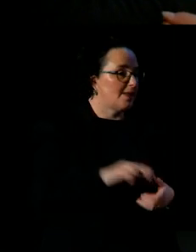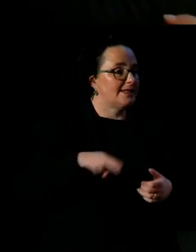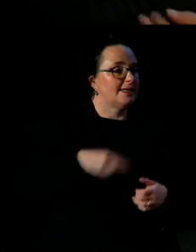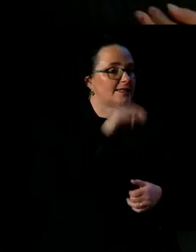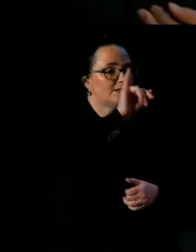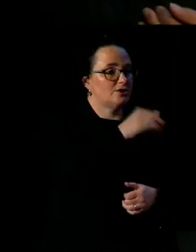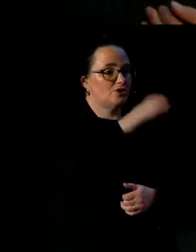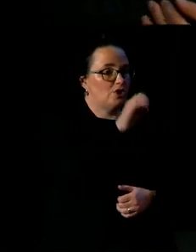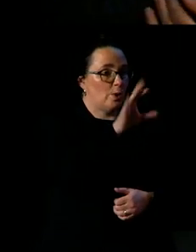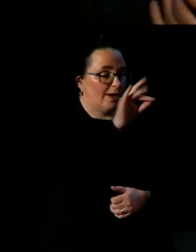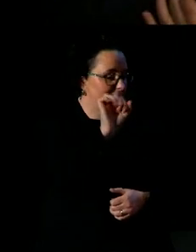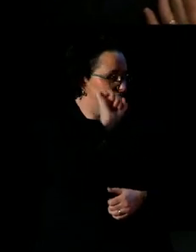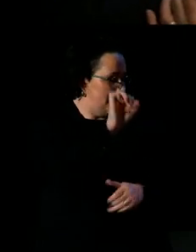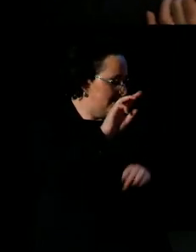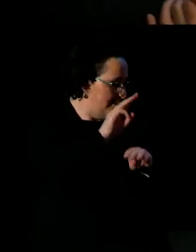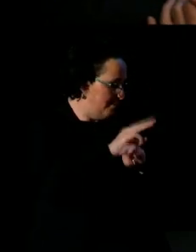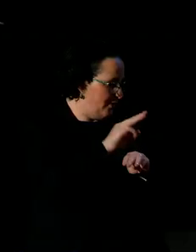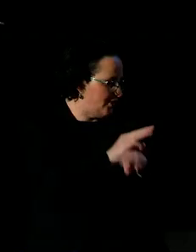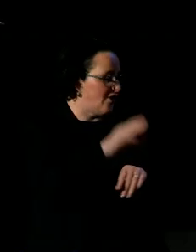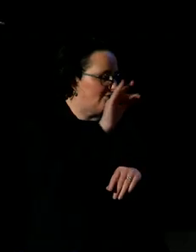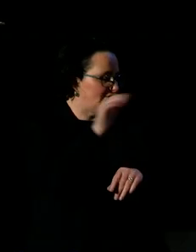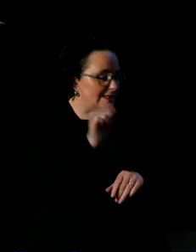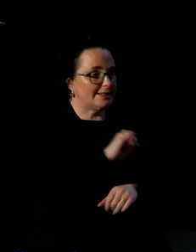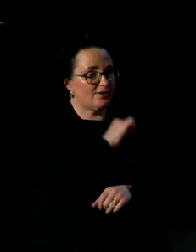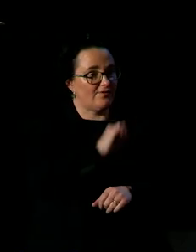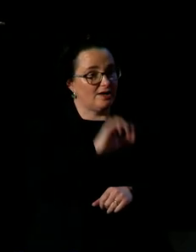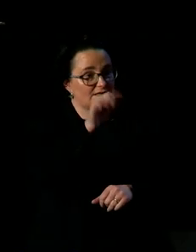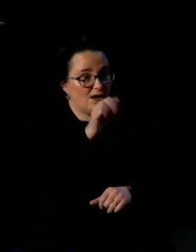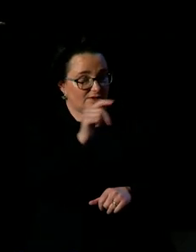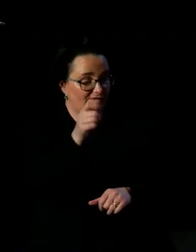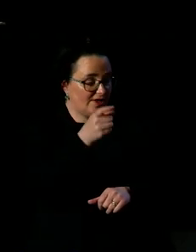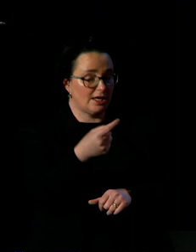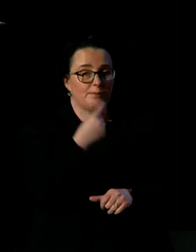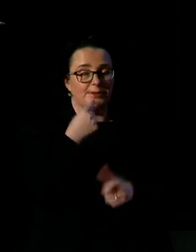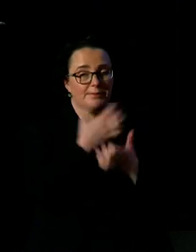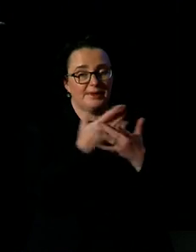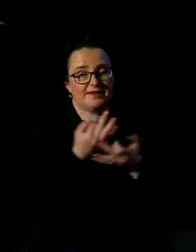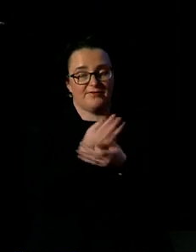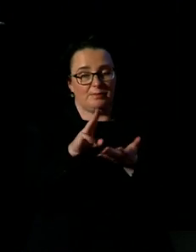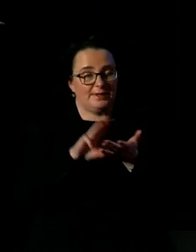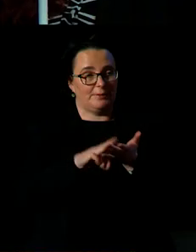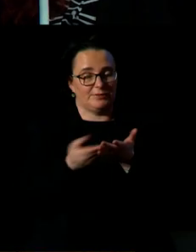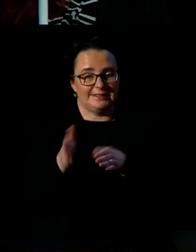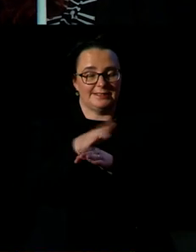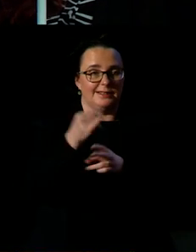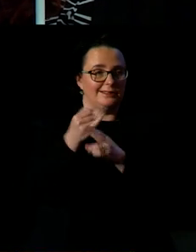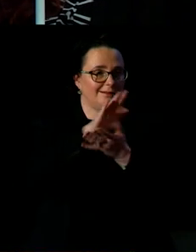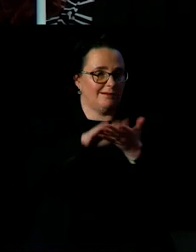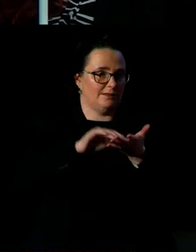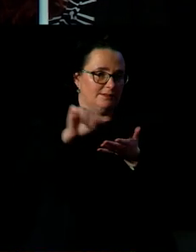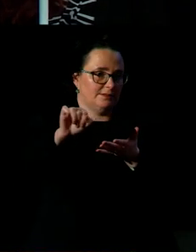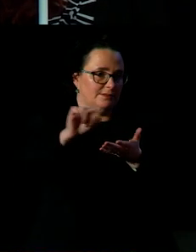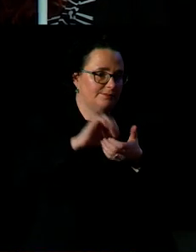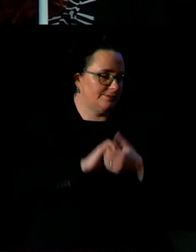Joe Katz, whose mother Frieda survived Auschwitz, but who had many other family members perish in the